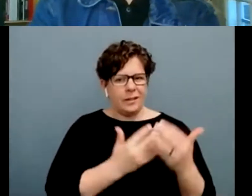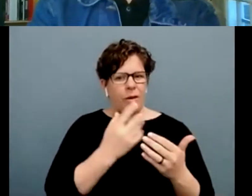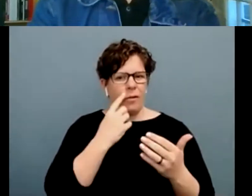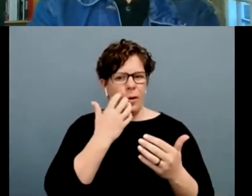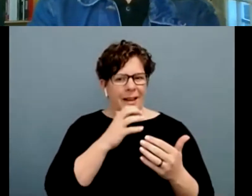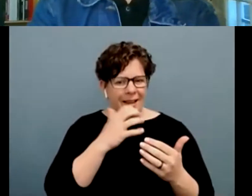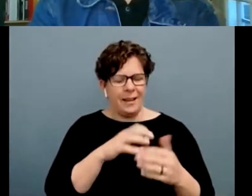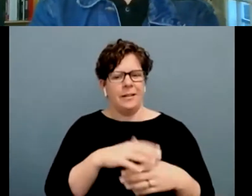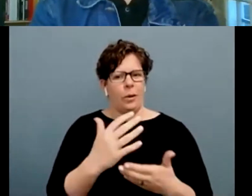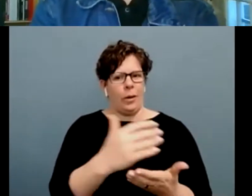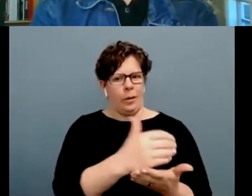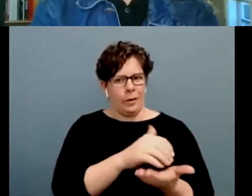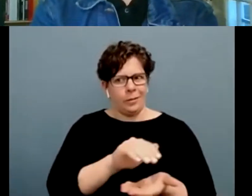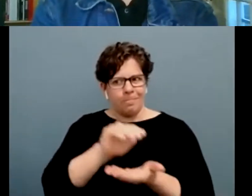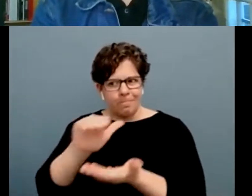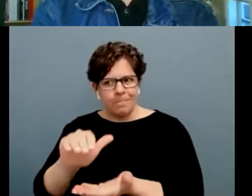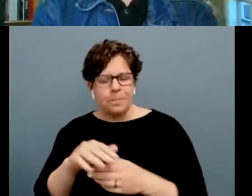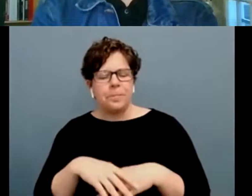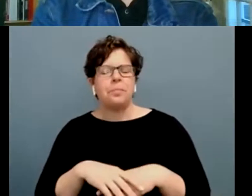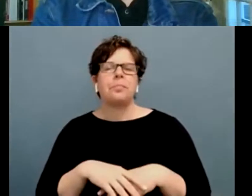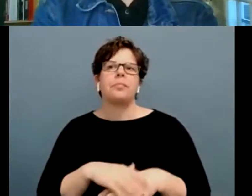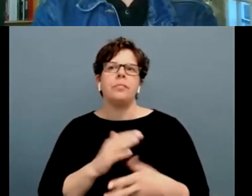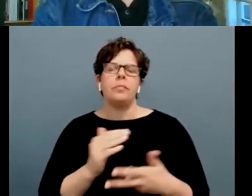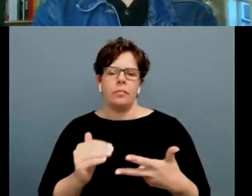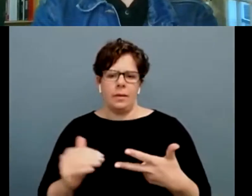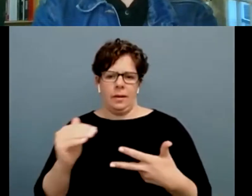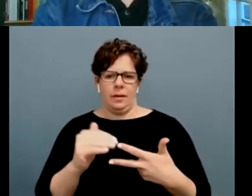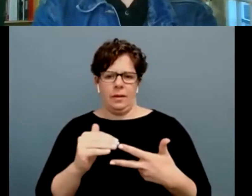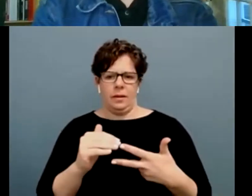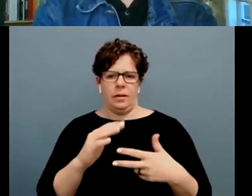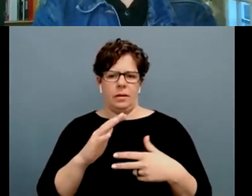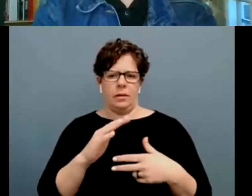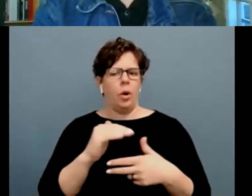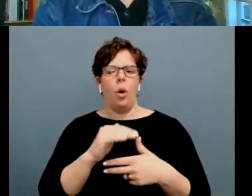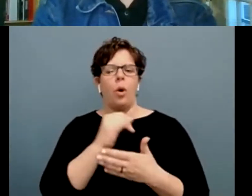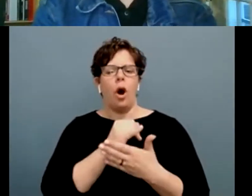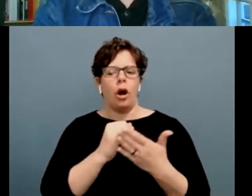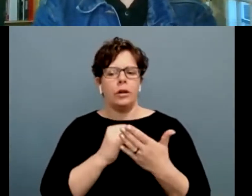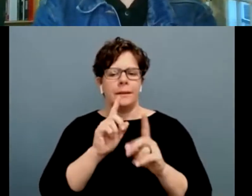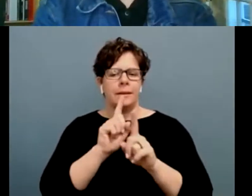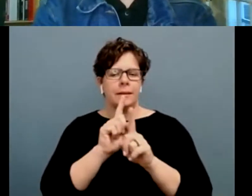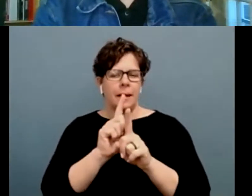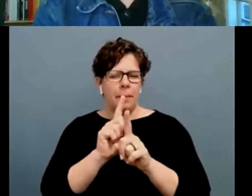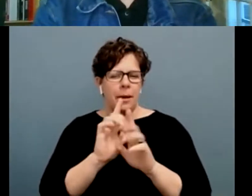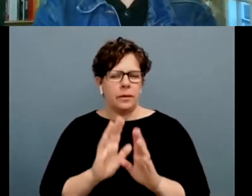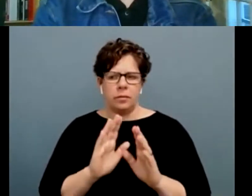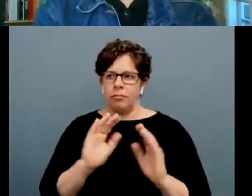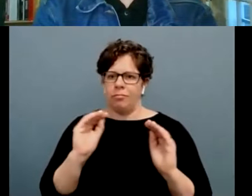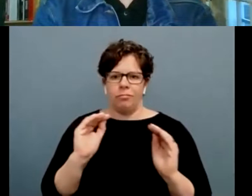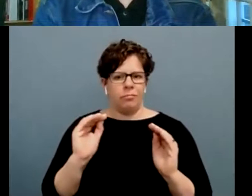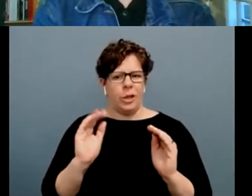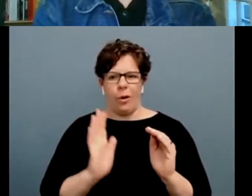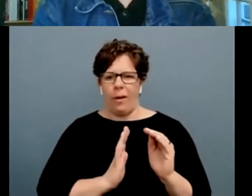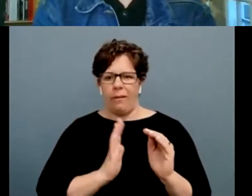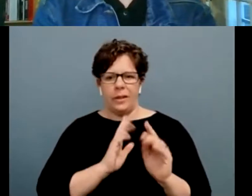as artistic mentors, as far as we know, there was no type of official